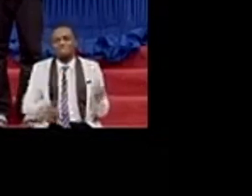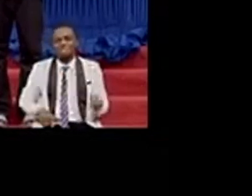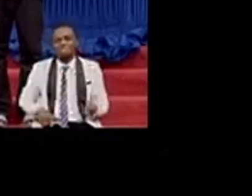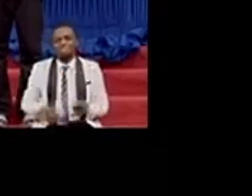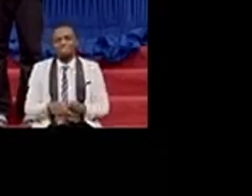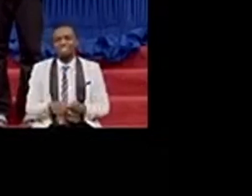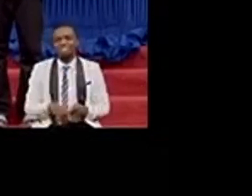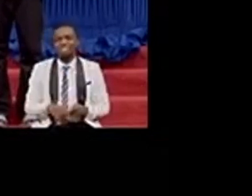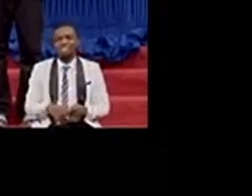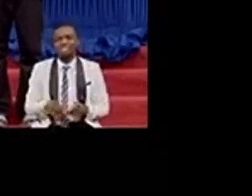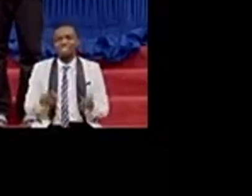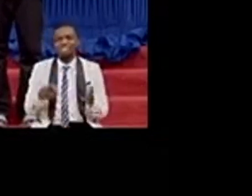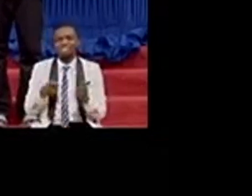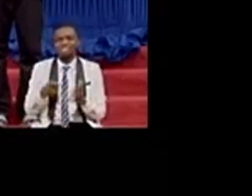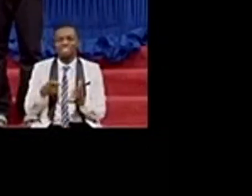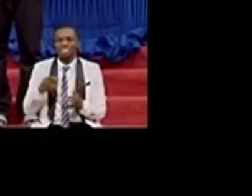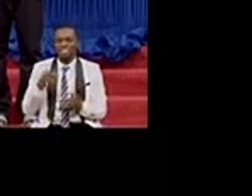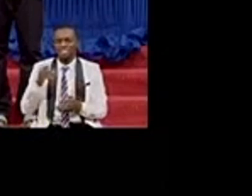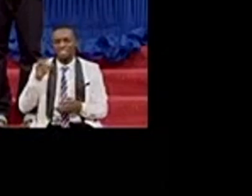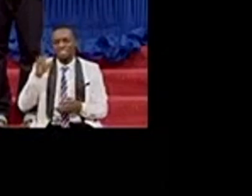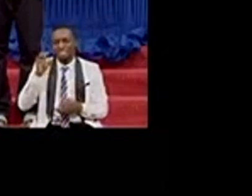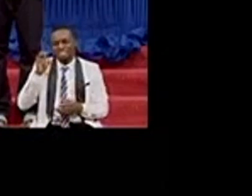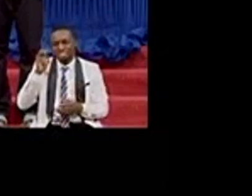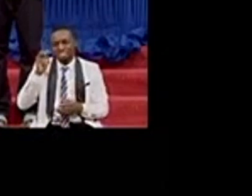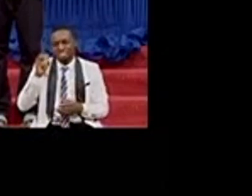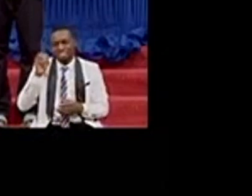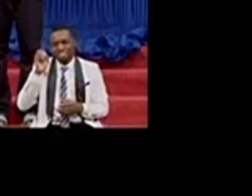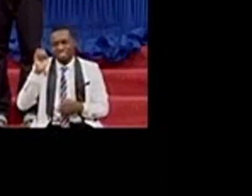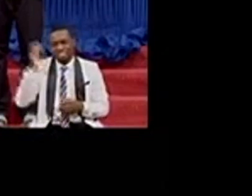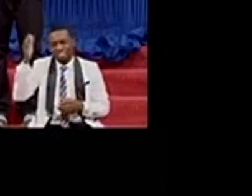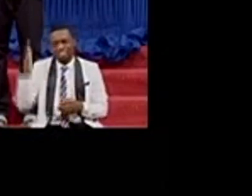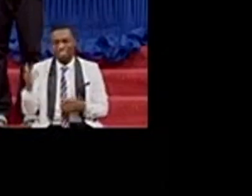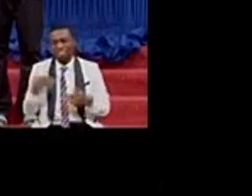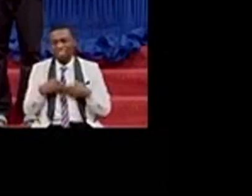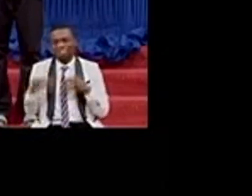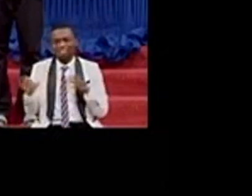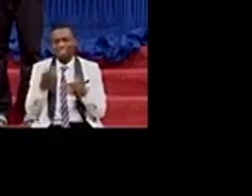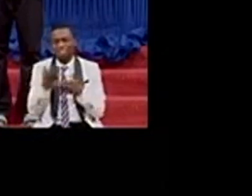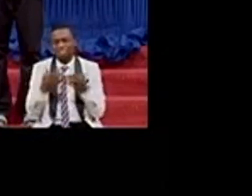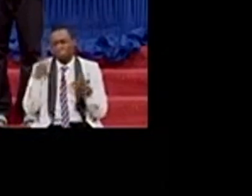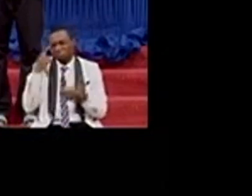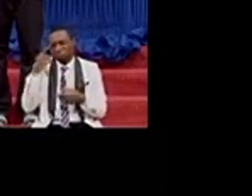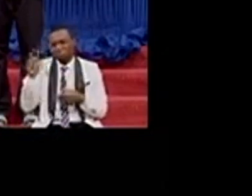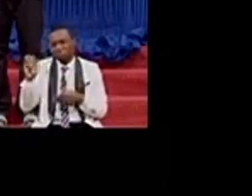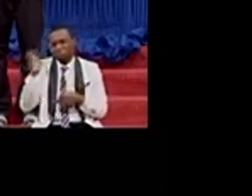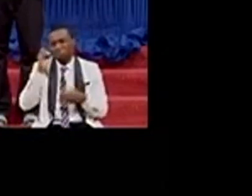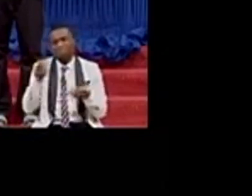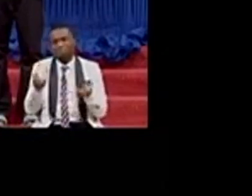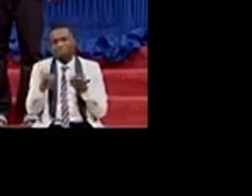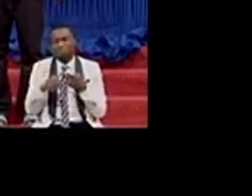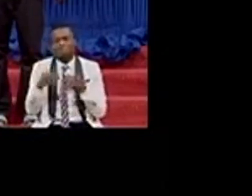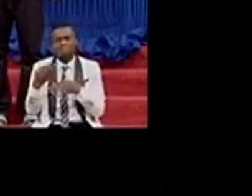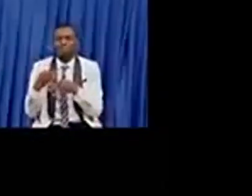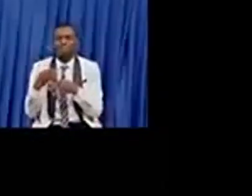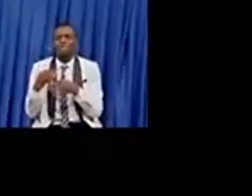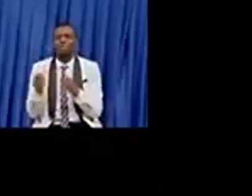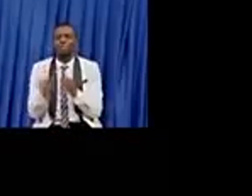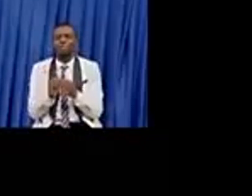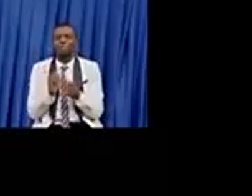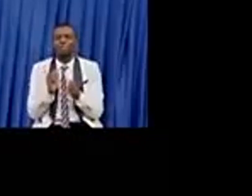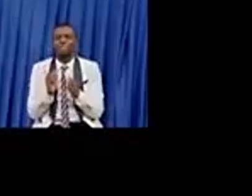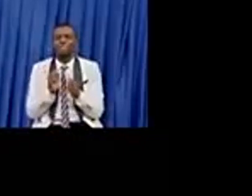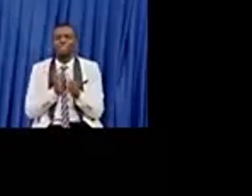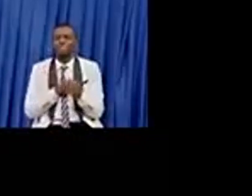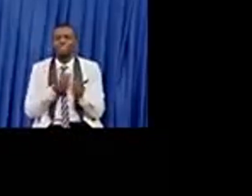James is here. God has done something for him. He wants to share with us. Let's listen to him. Church, praise